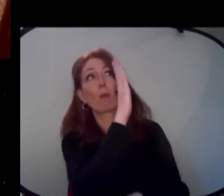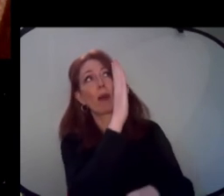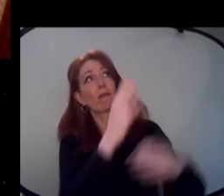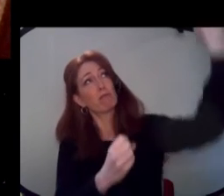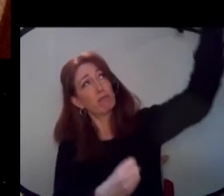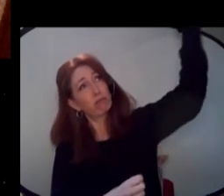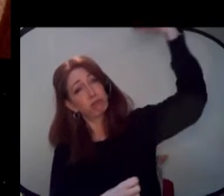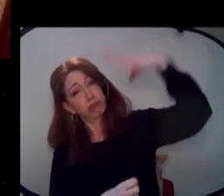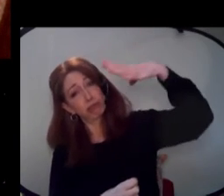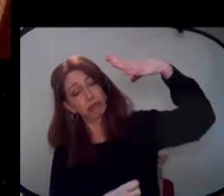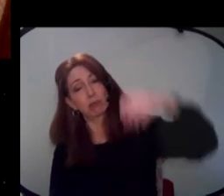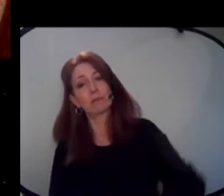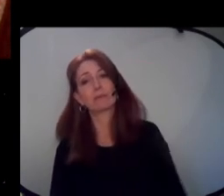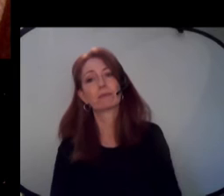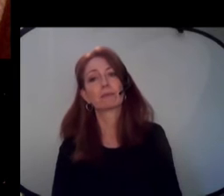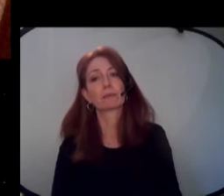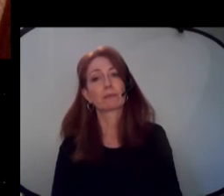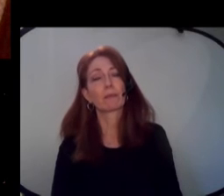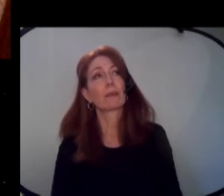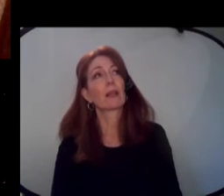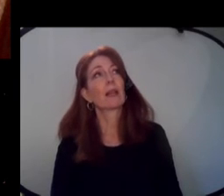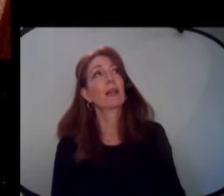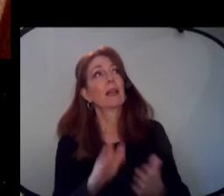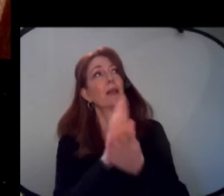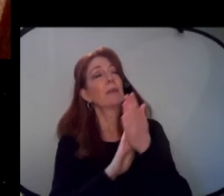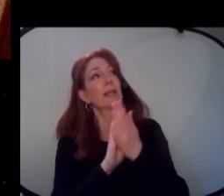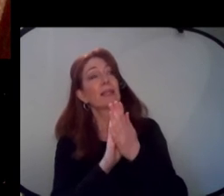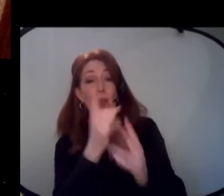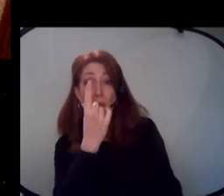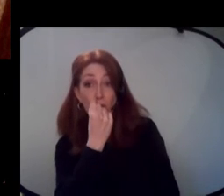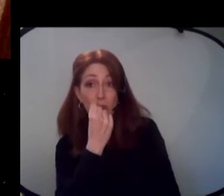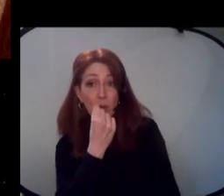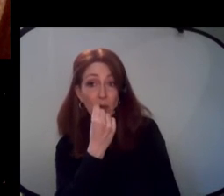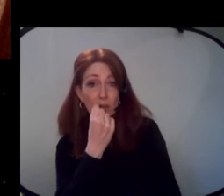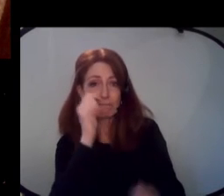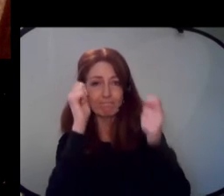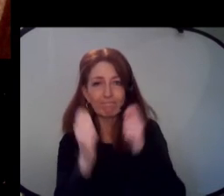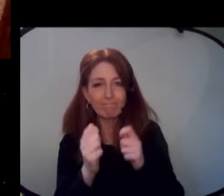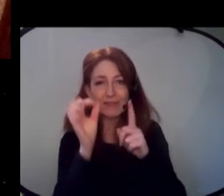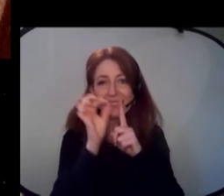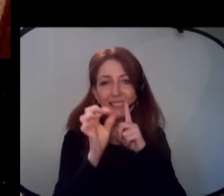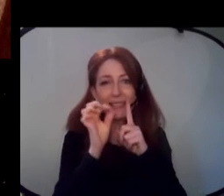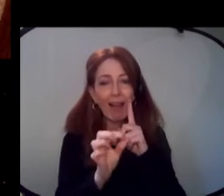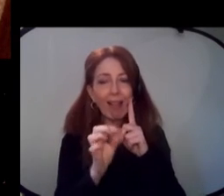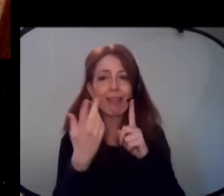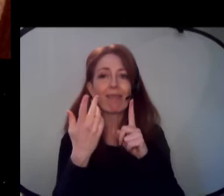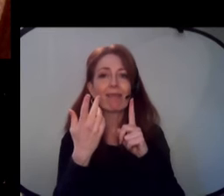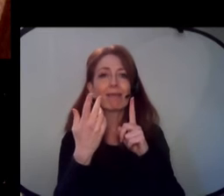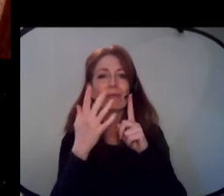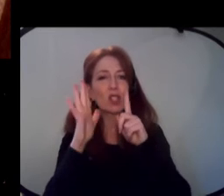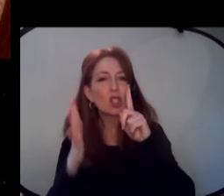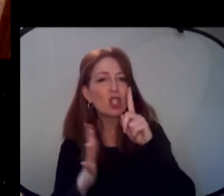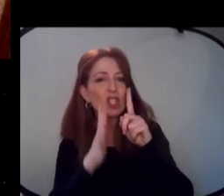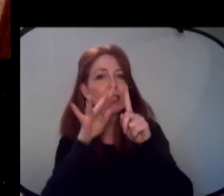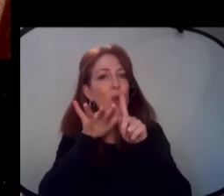a dramatic light over the whole thing, and it allows you to play as an artist with so many lovely details, particularly the shadow of the